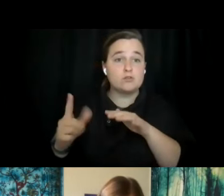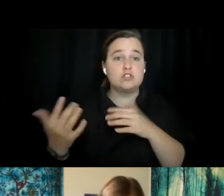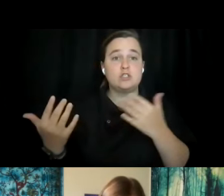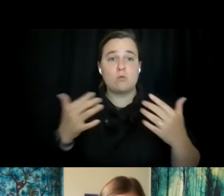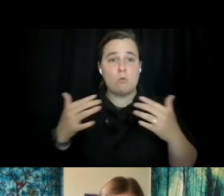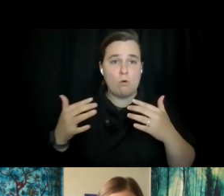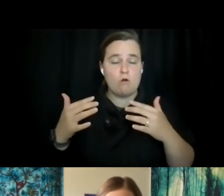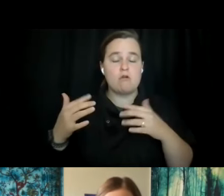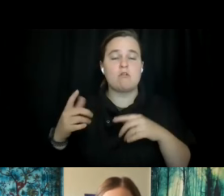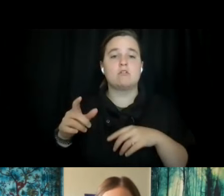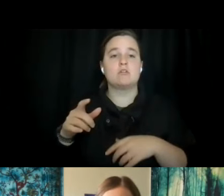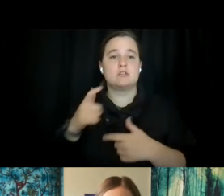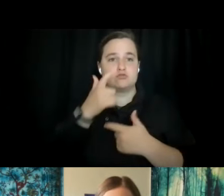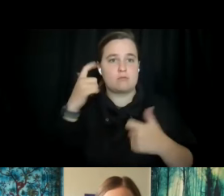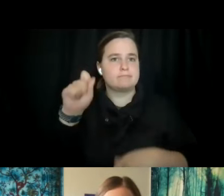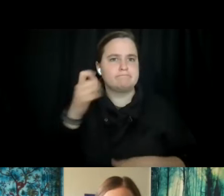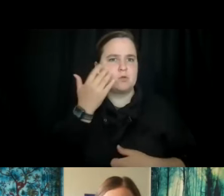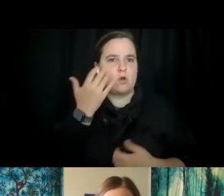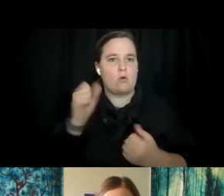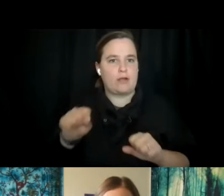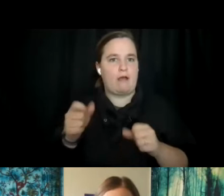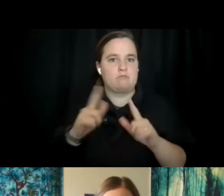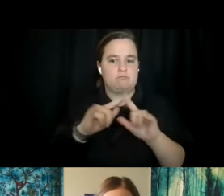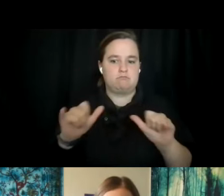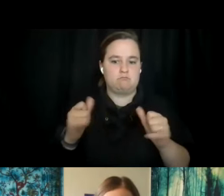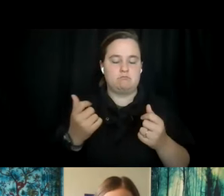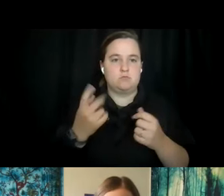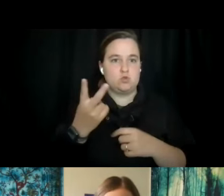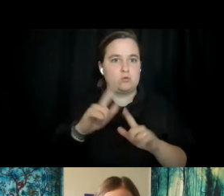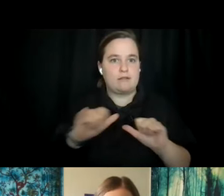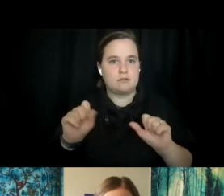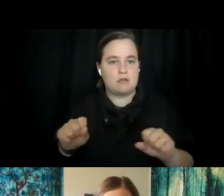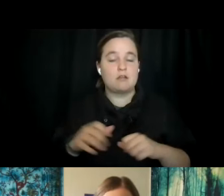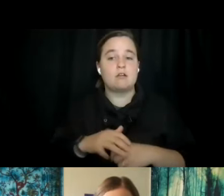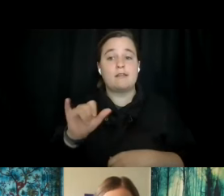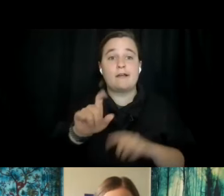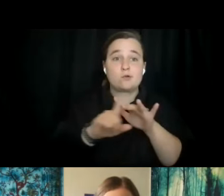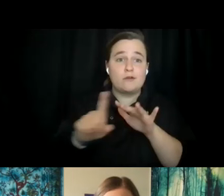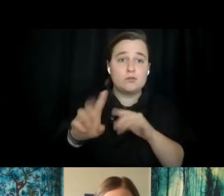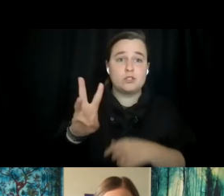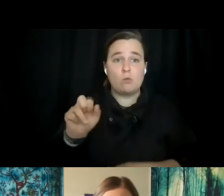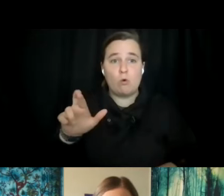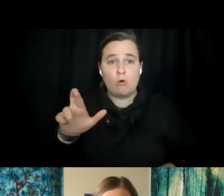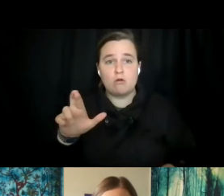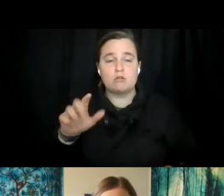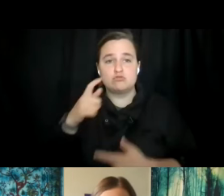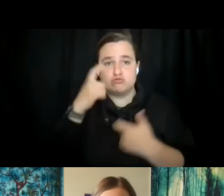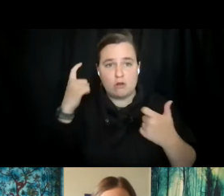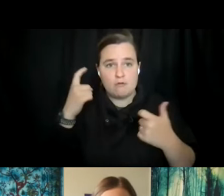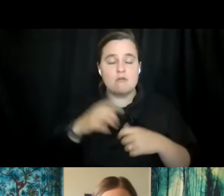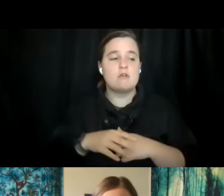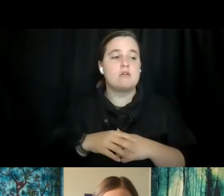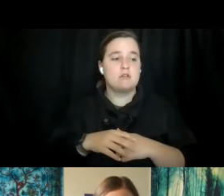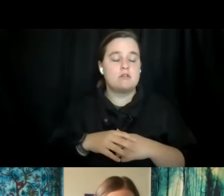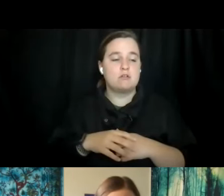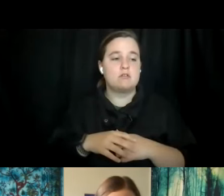and they're also distinct too, because like as Sarah said, refugee war trauma, there's likely going to